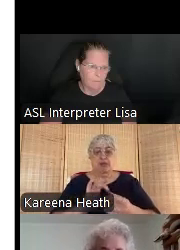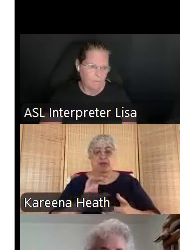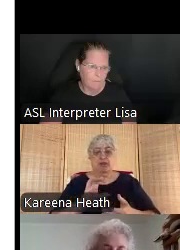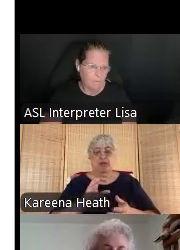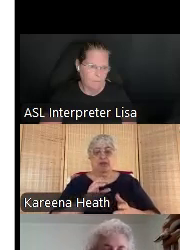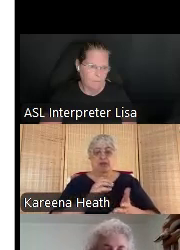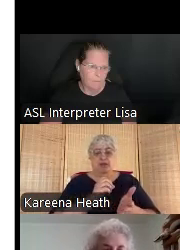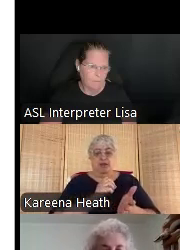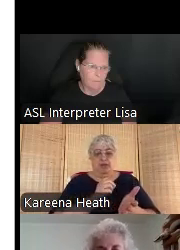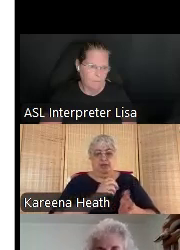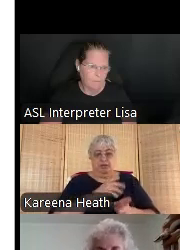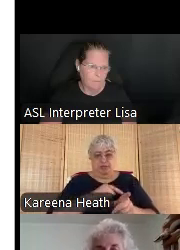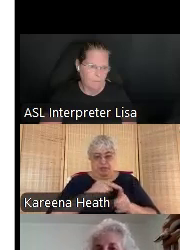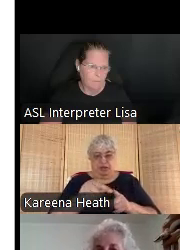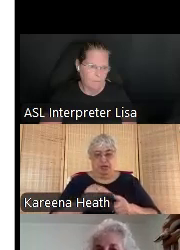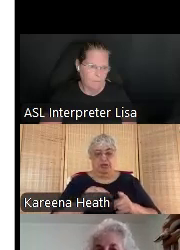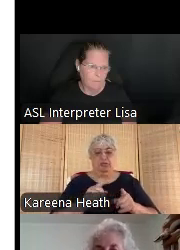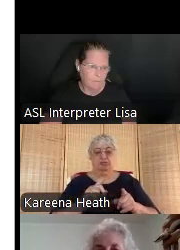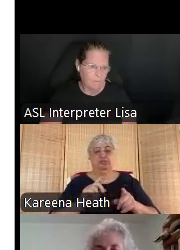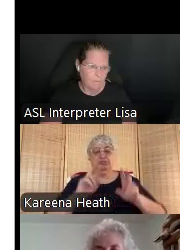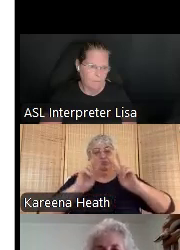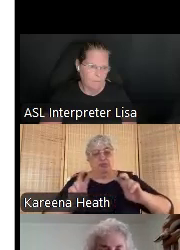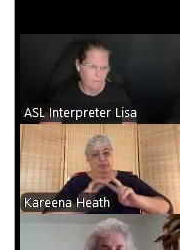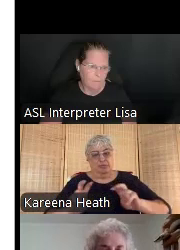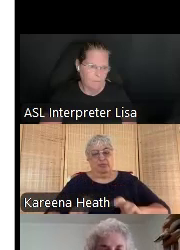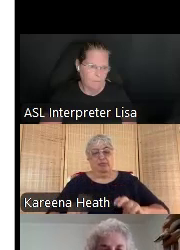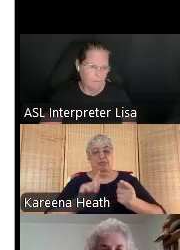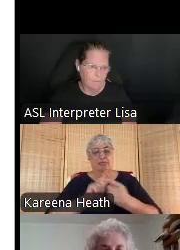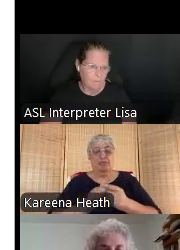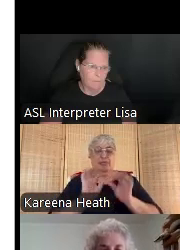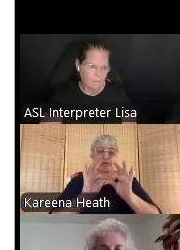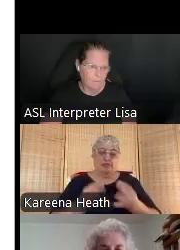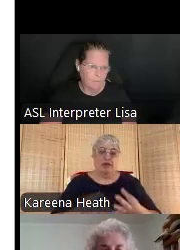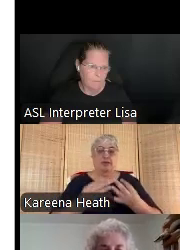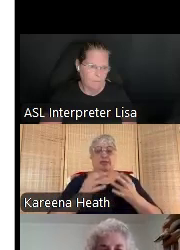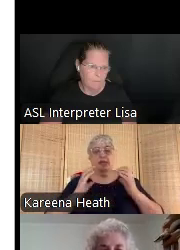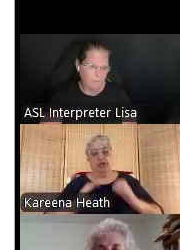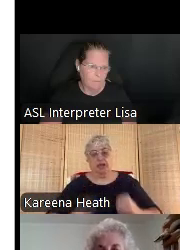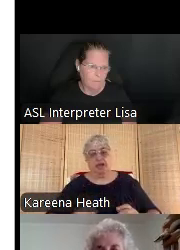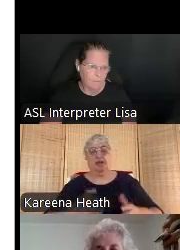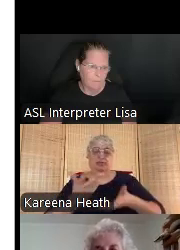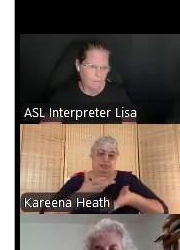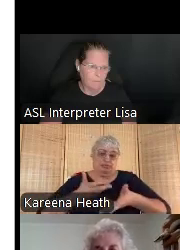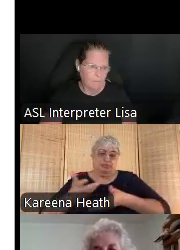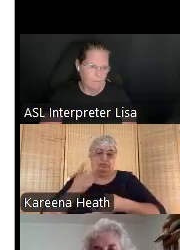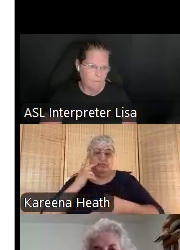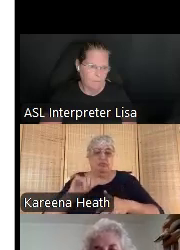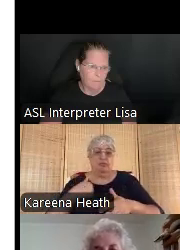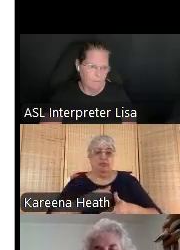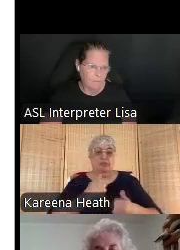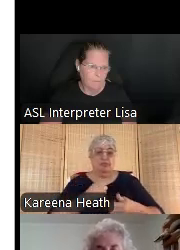The specialist would go out again and do an assessment, meet with the client, family, and you know, and determine how they can be helpful.